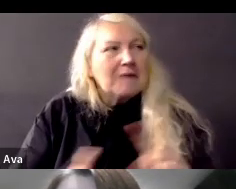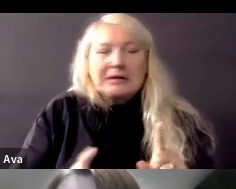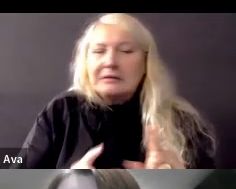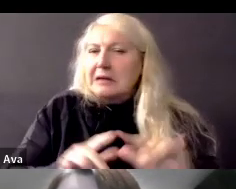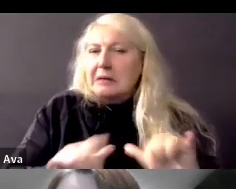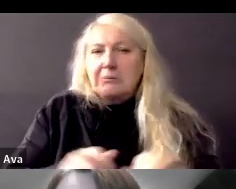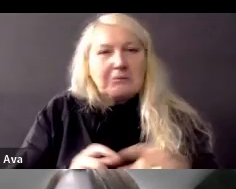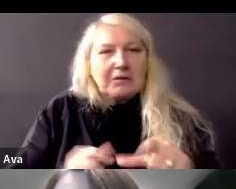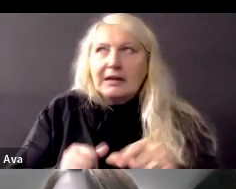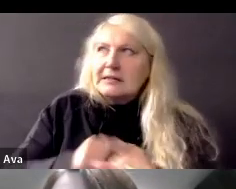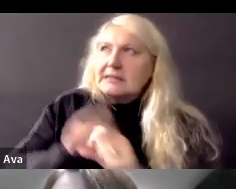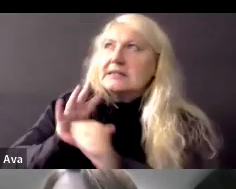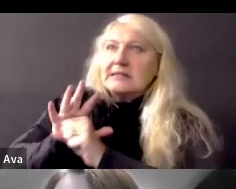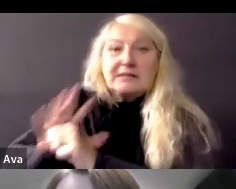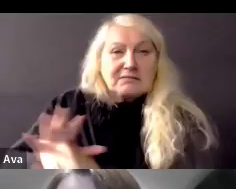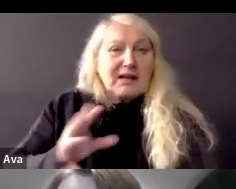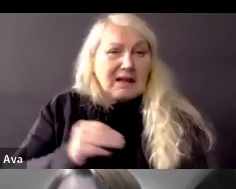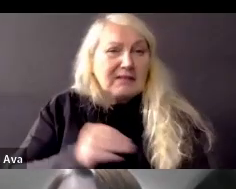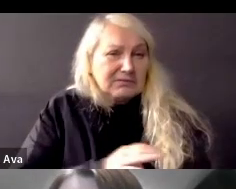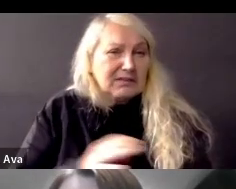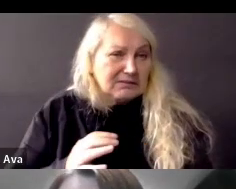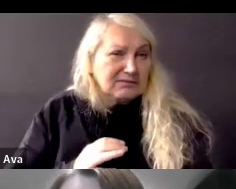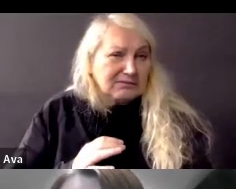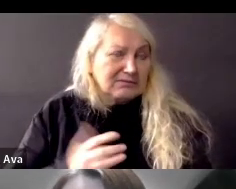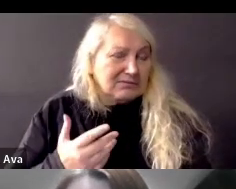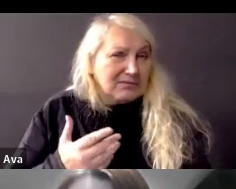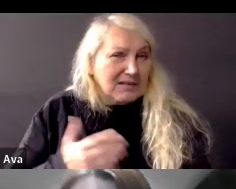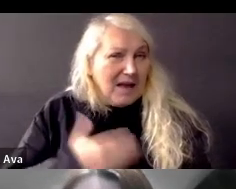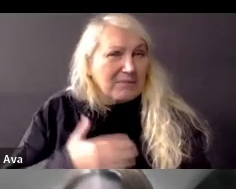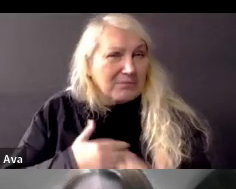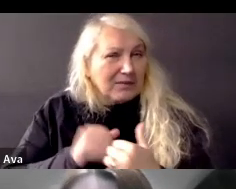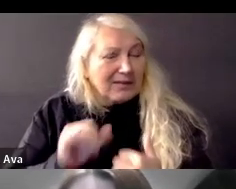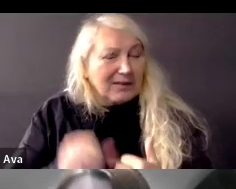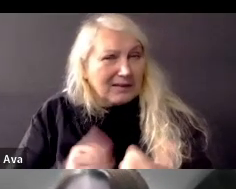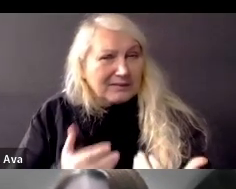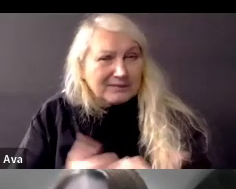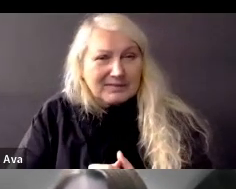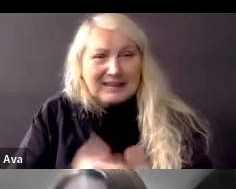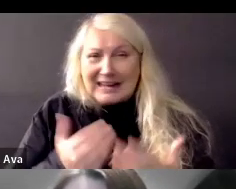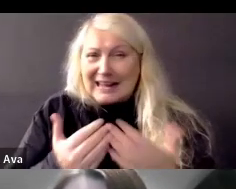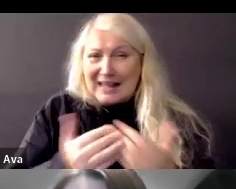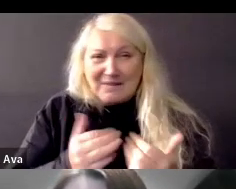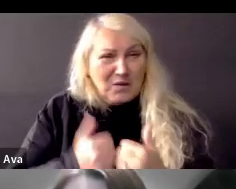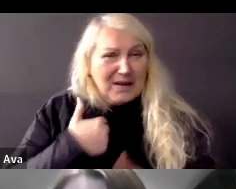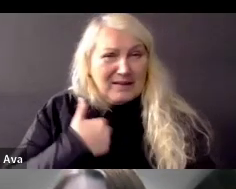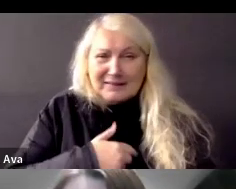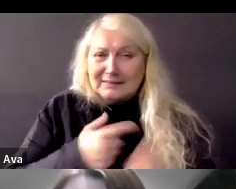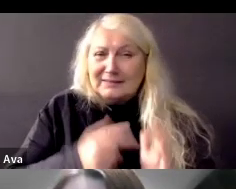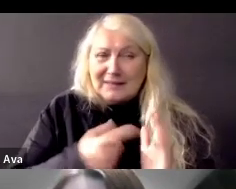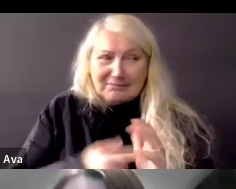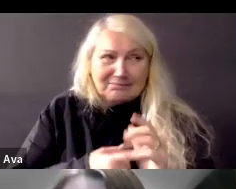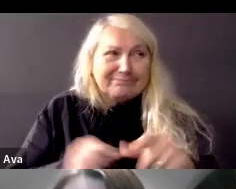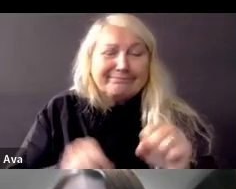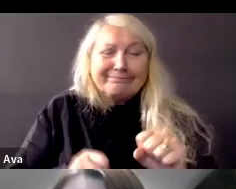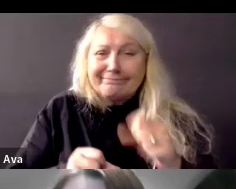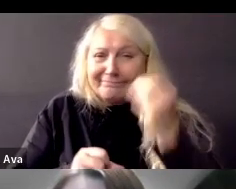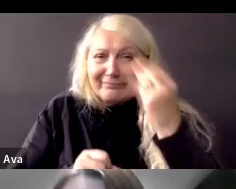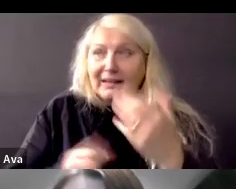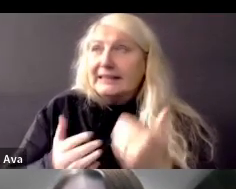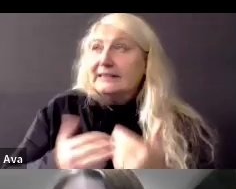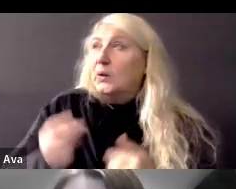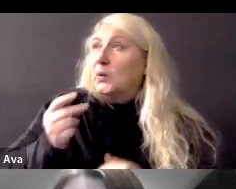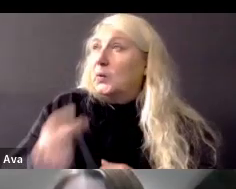council is helping with that. But even with us, it takes a lot of time to set